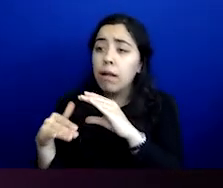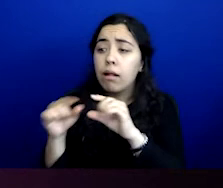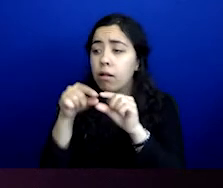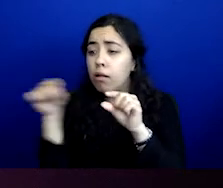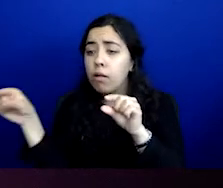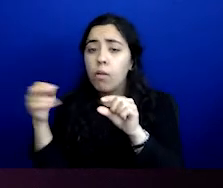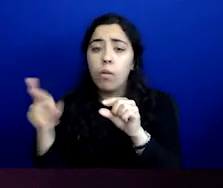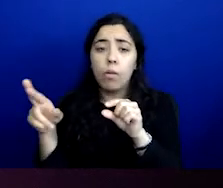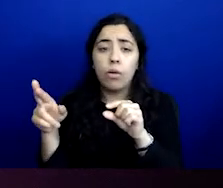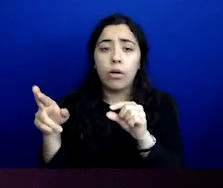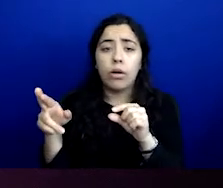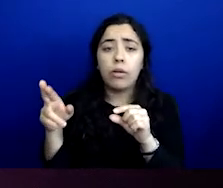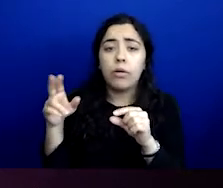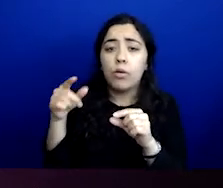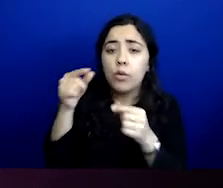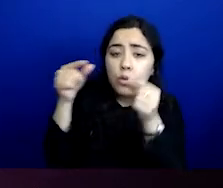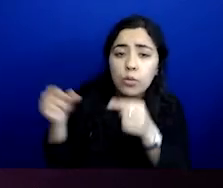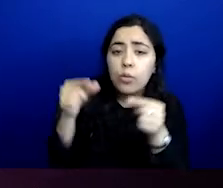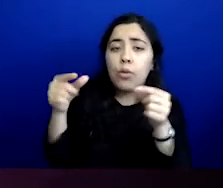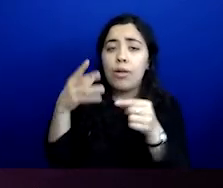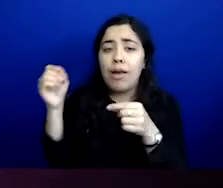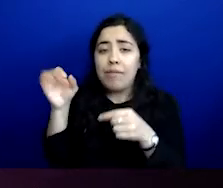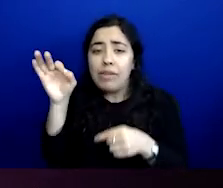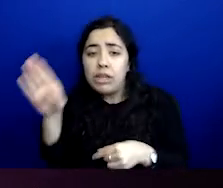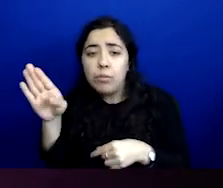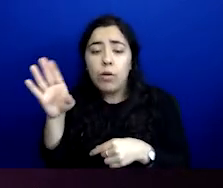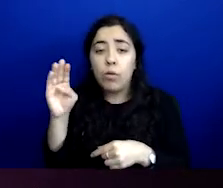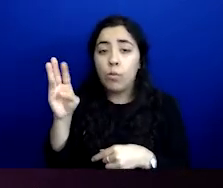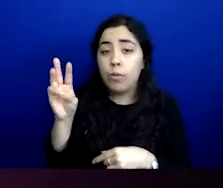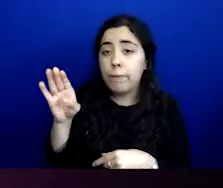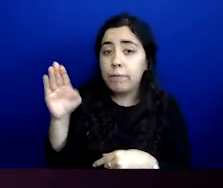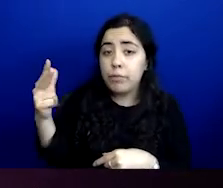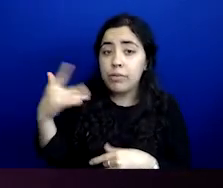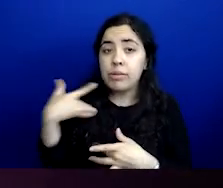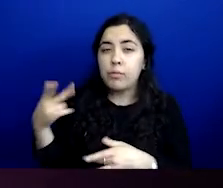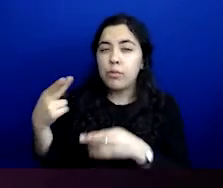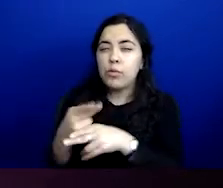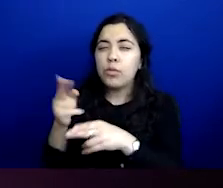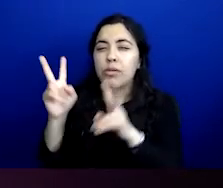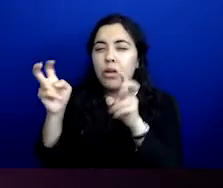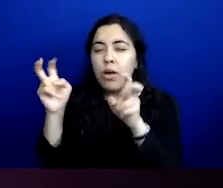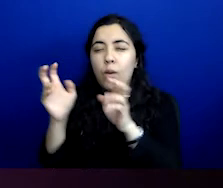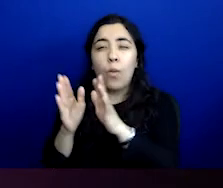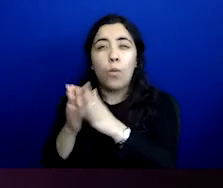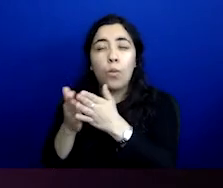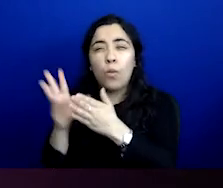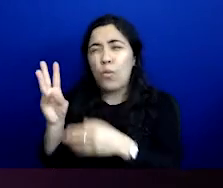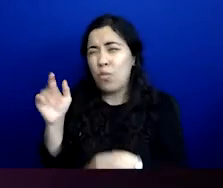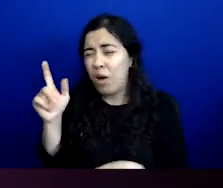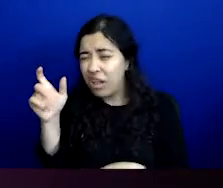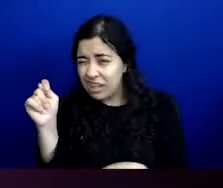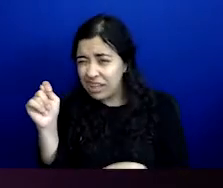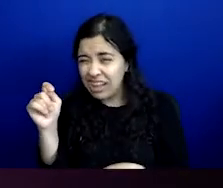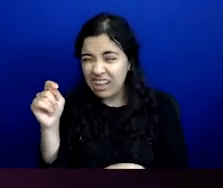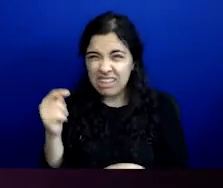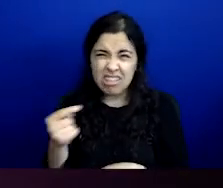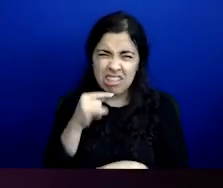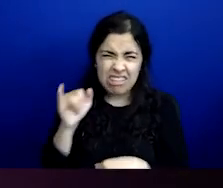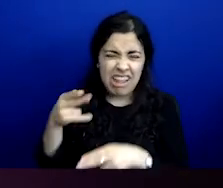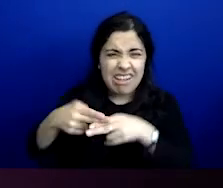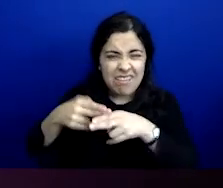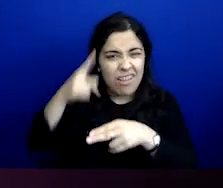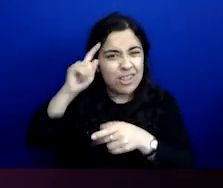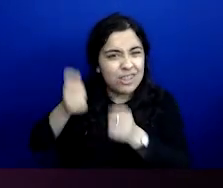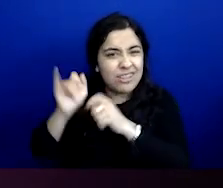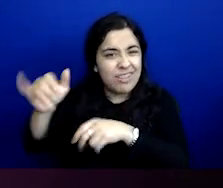with Google or Facebook. In Web3, you're typically using something called a wallet, even though the name wallet kind of sucks. I think they should come up with something better than